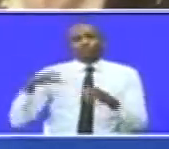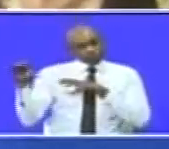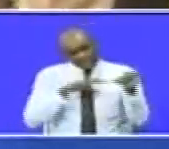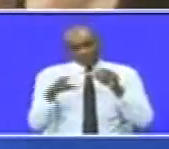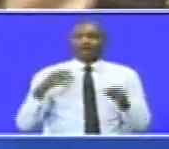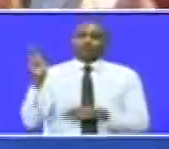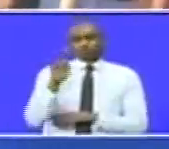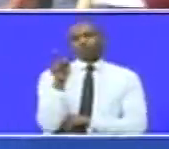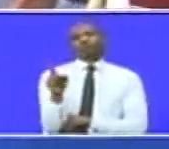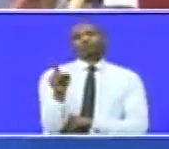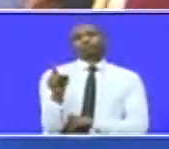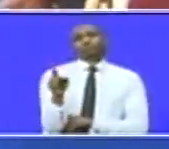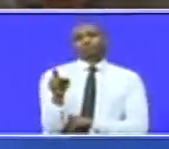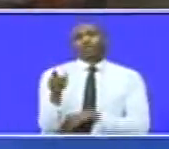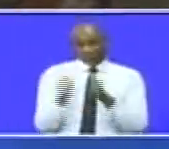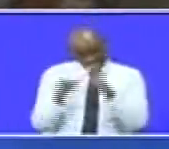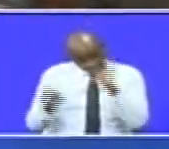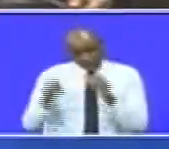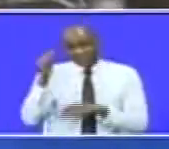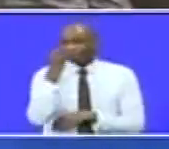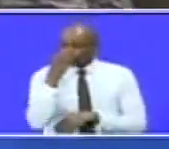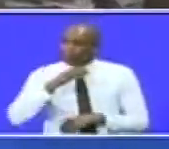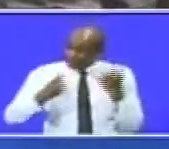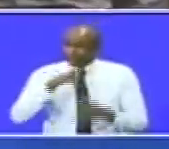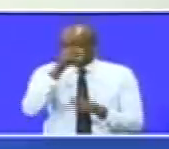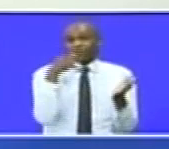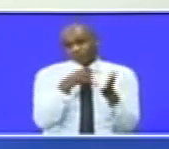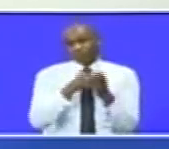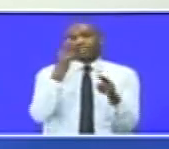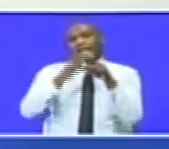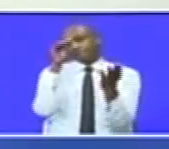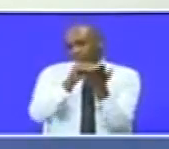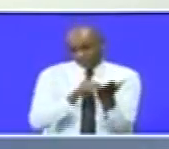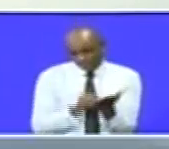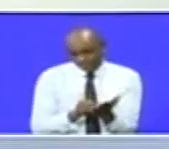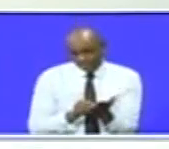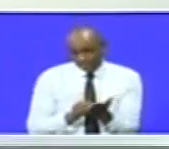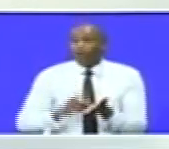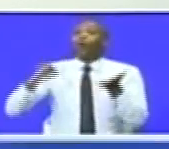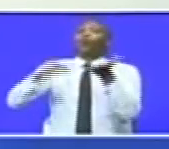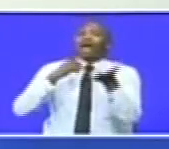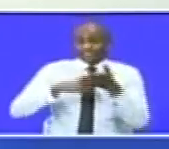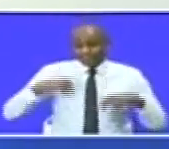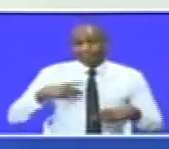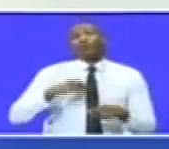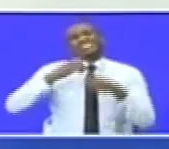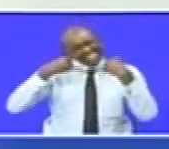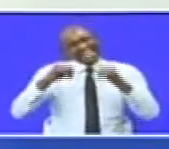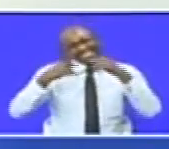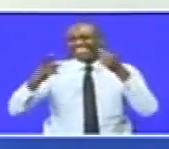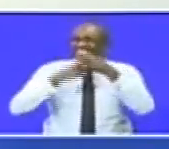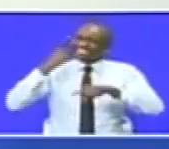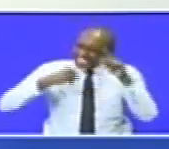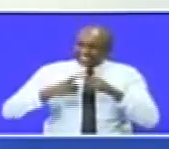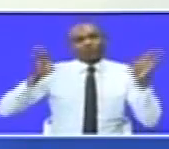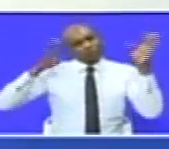President Uhuru Kenyatta and his deputy William Ruto at The Hague. Wazungu wamefanya yao, wamejaribu miaka sita kutufunga,